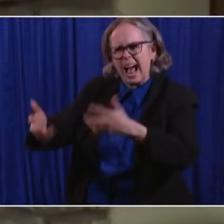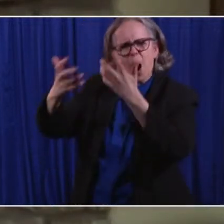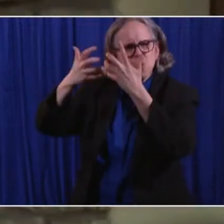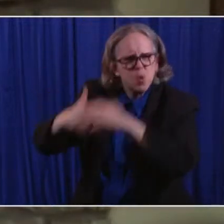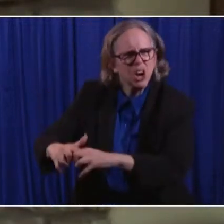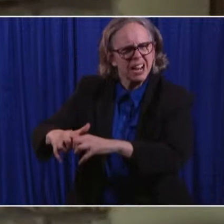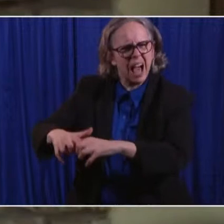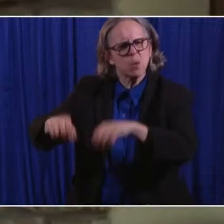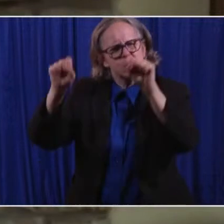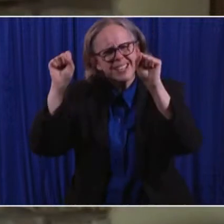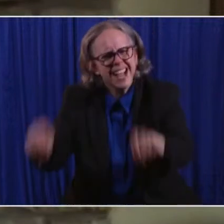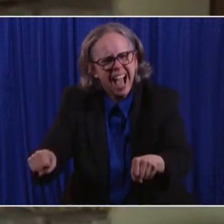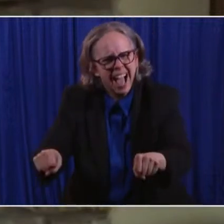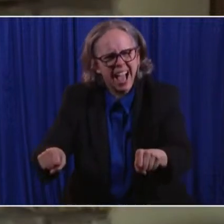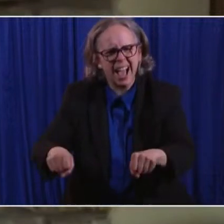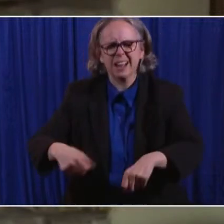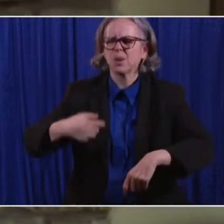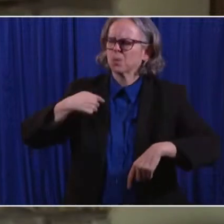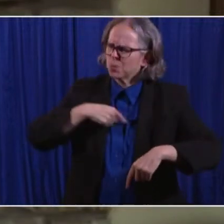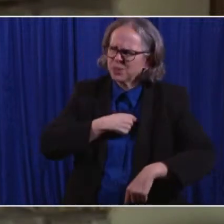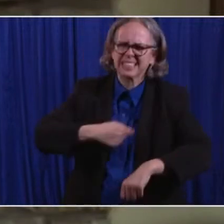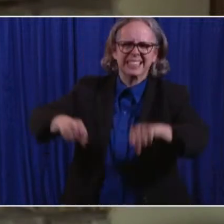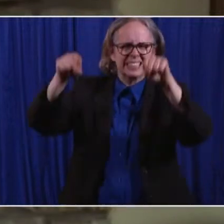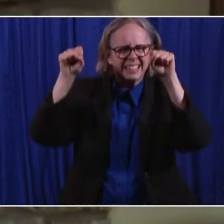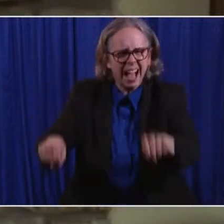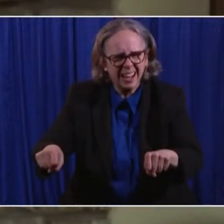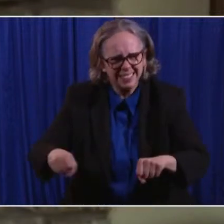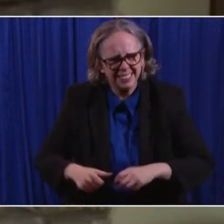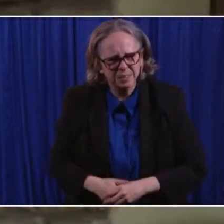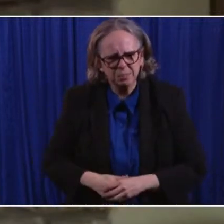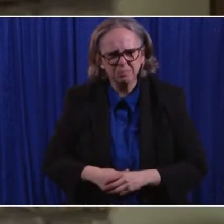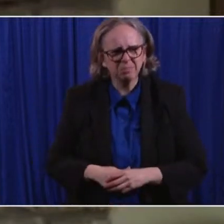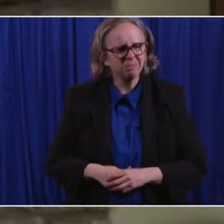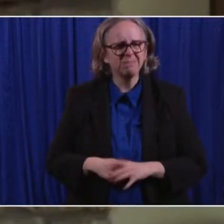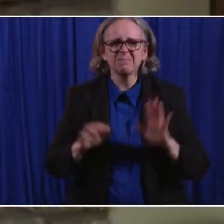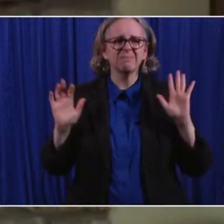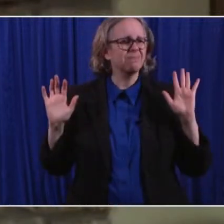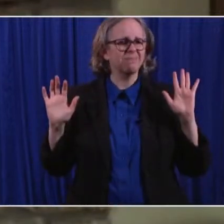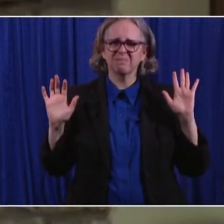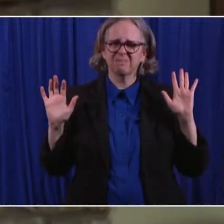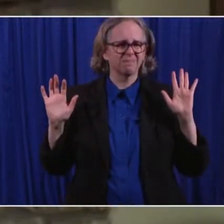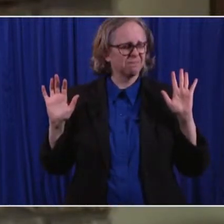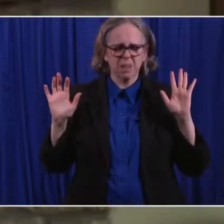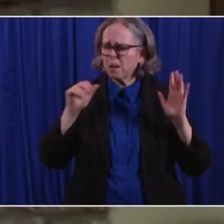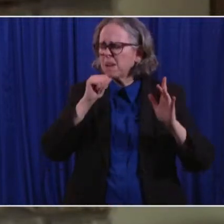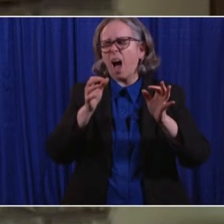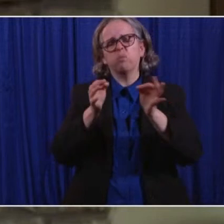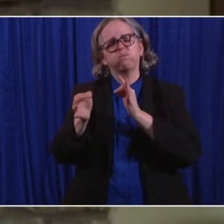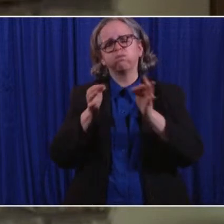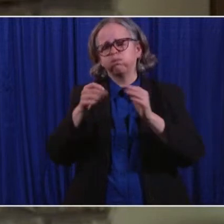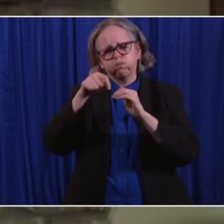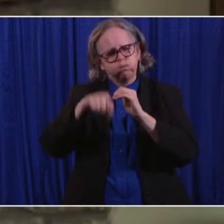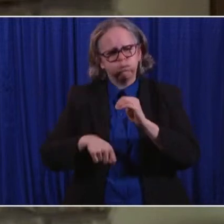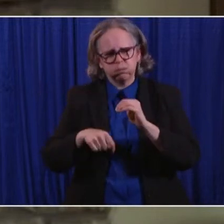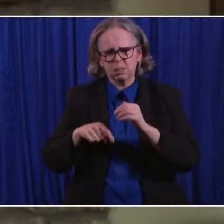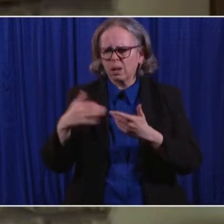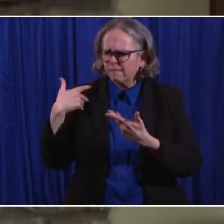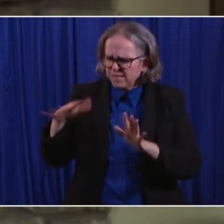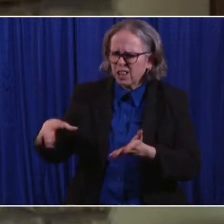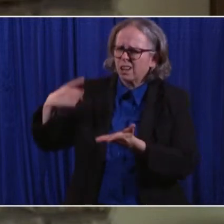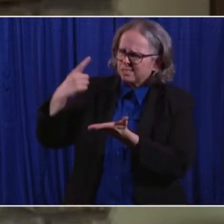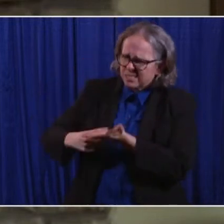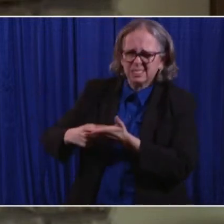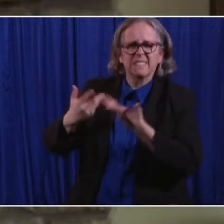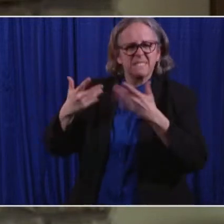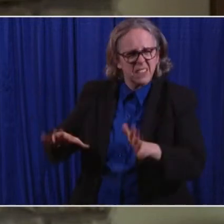talked to some of the members of the General Assembly, and I will not get into it today, but we talked about ways where we could come up with something that